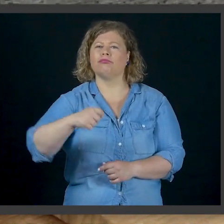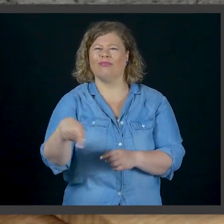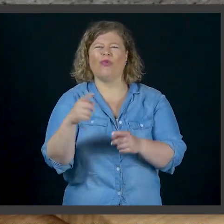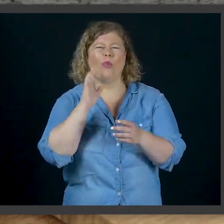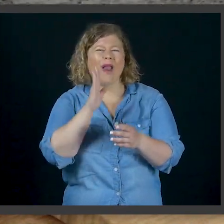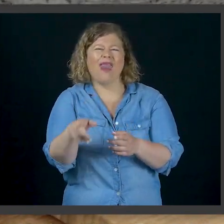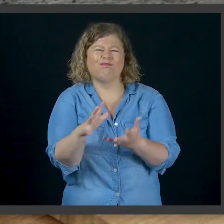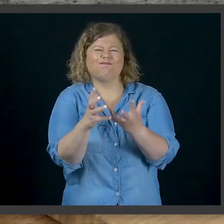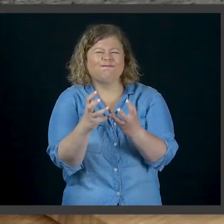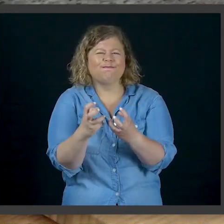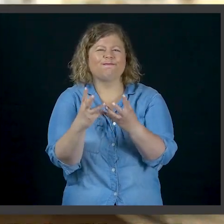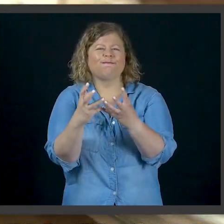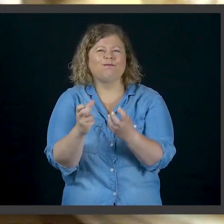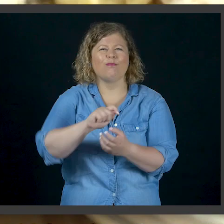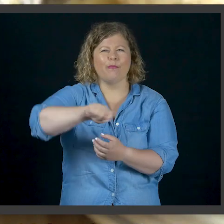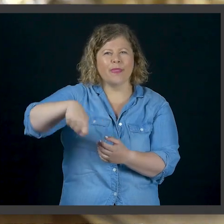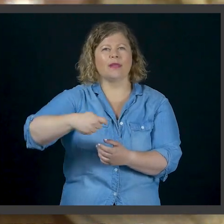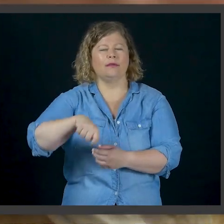be a thick mixture.